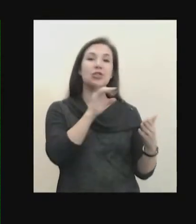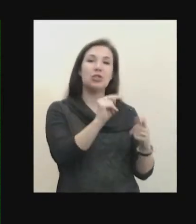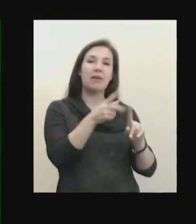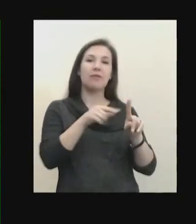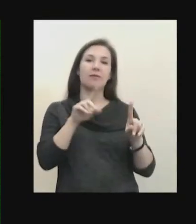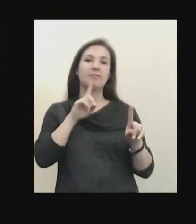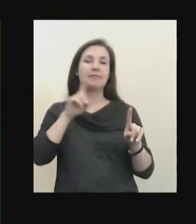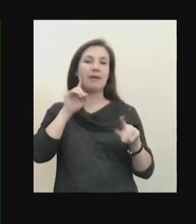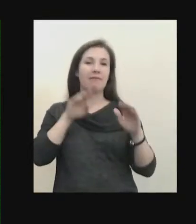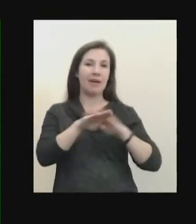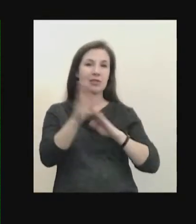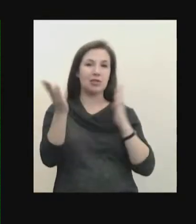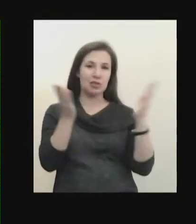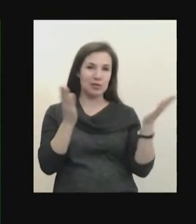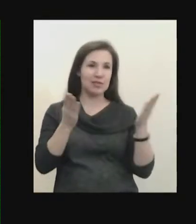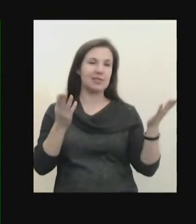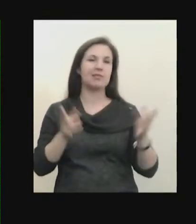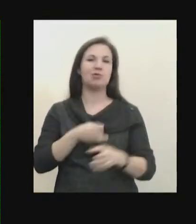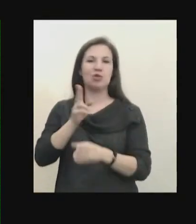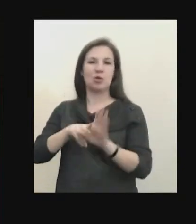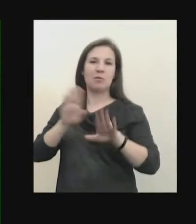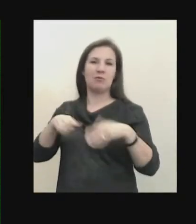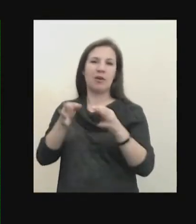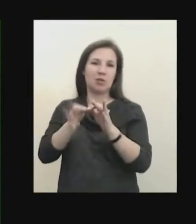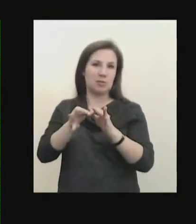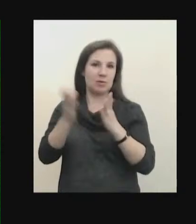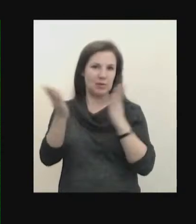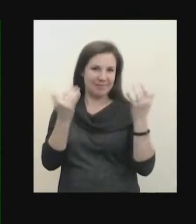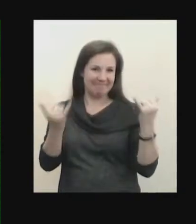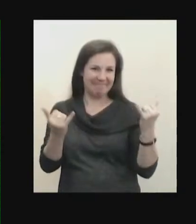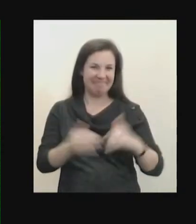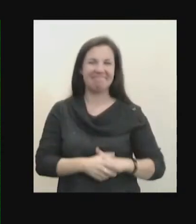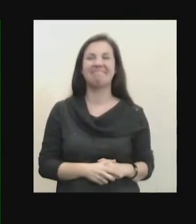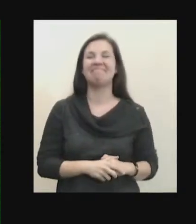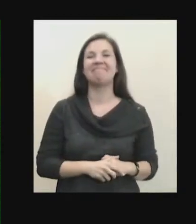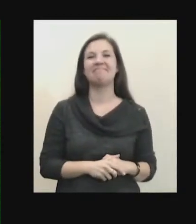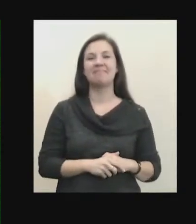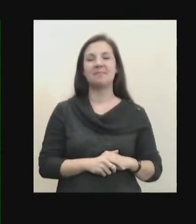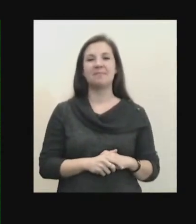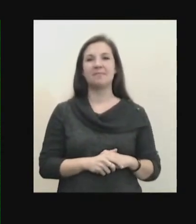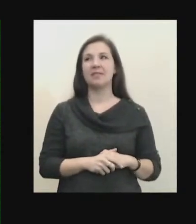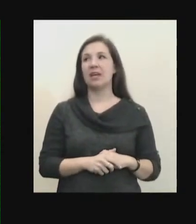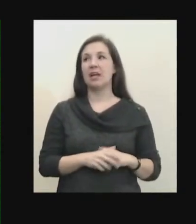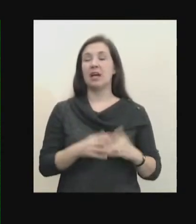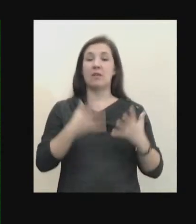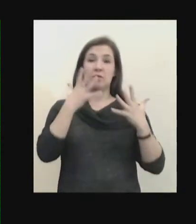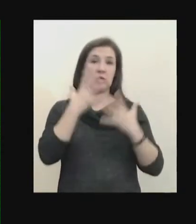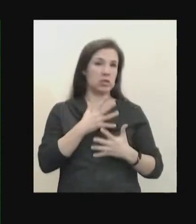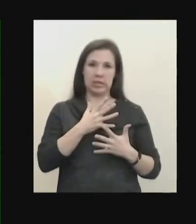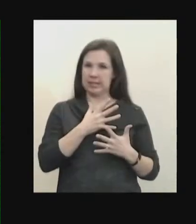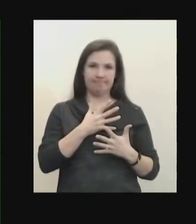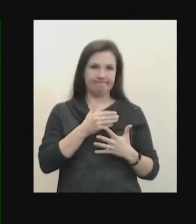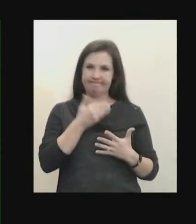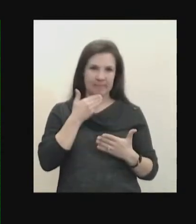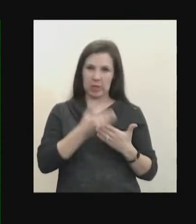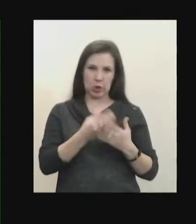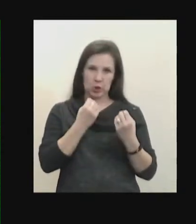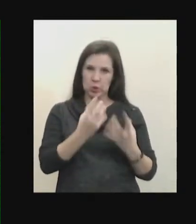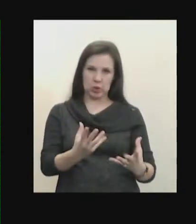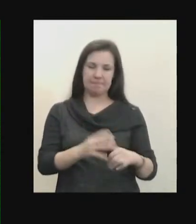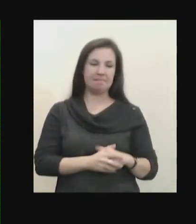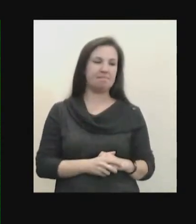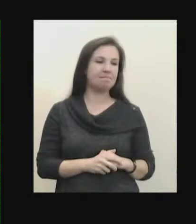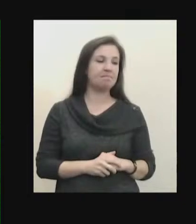Services for joining us here today to provide the American Sign Language. I don't really have good news, unfortunately. Yesterday